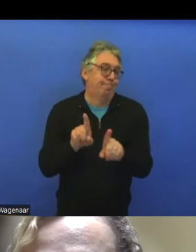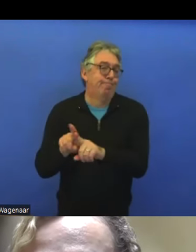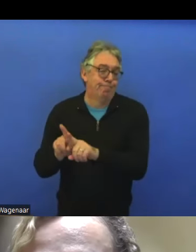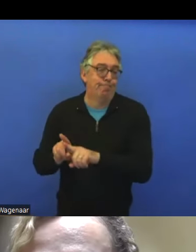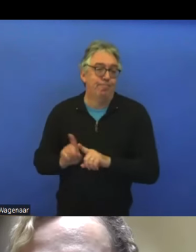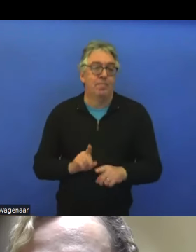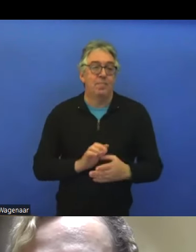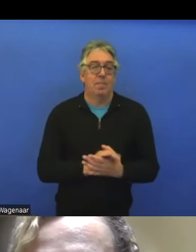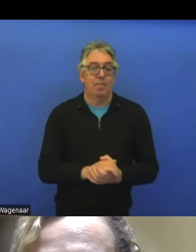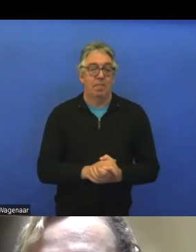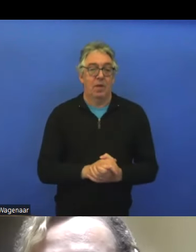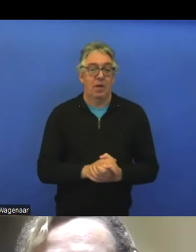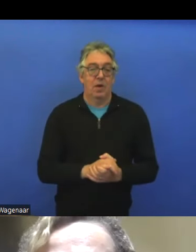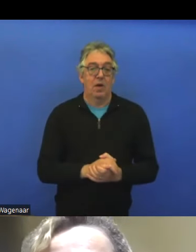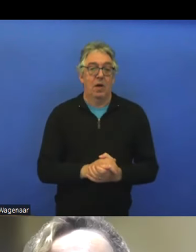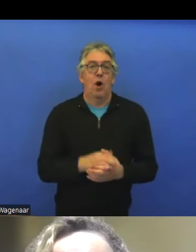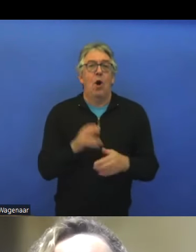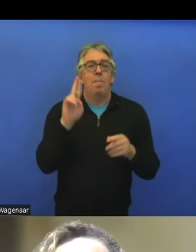drafted because